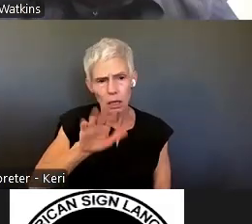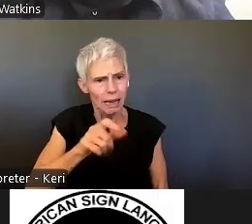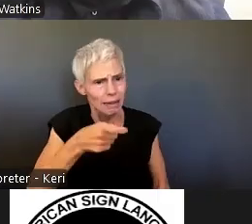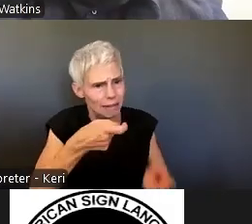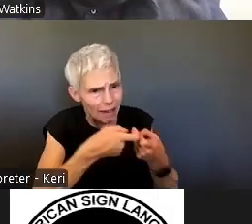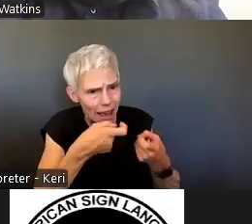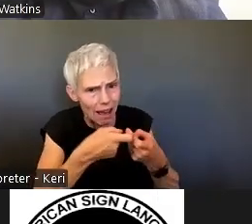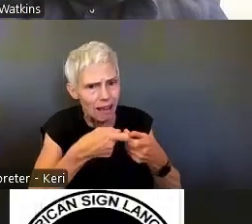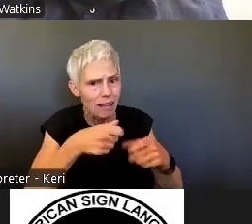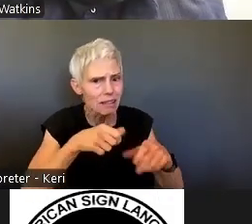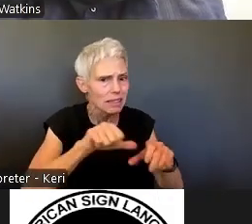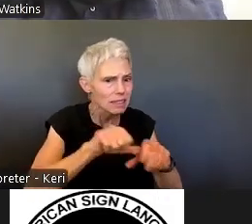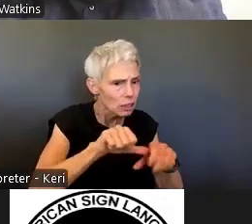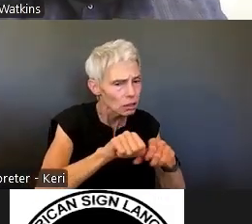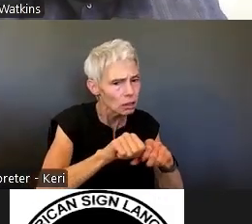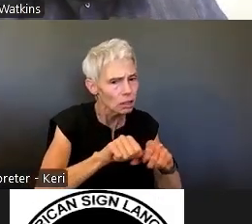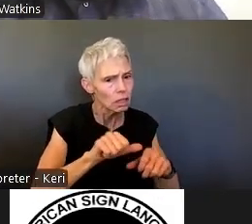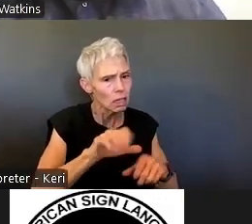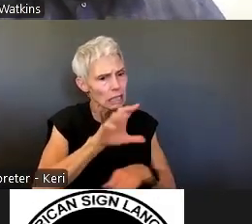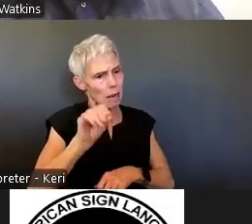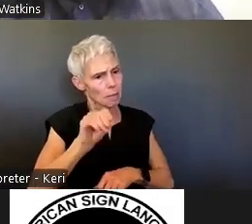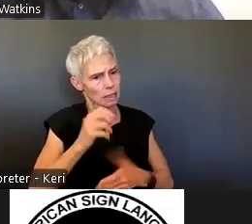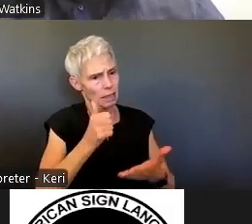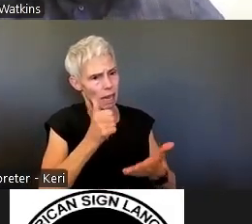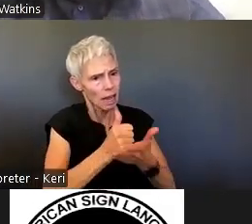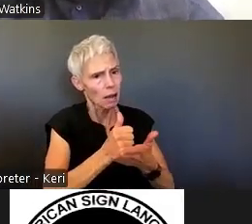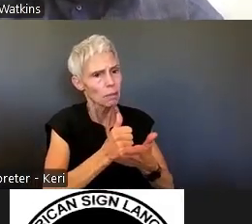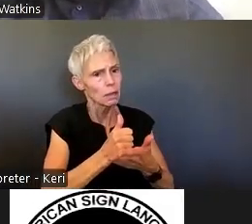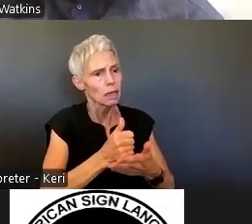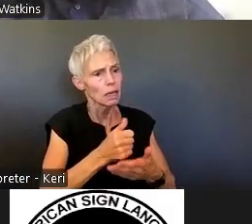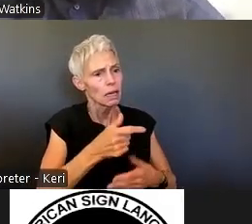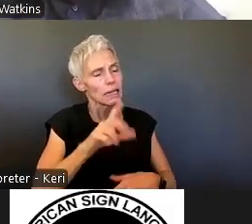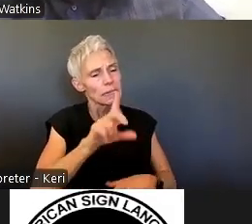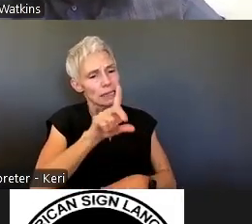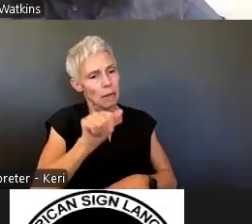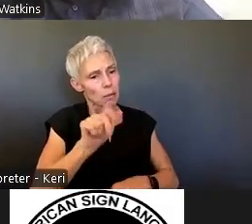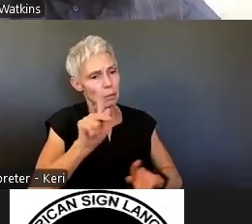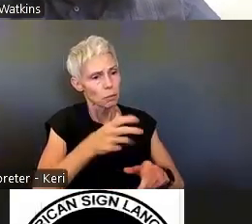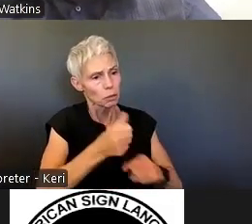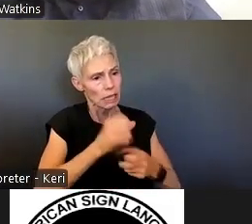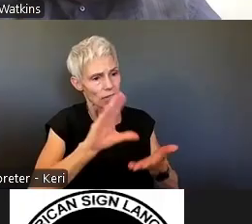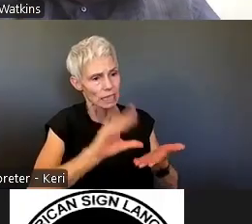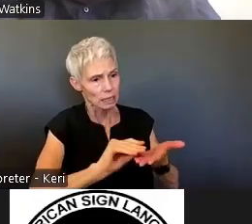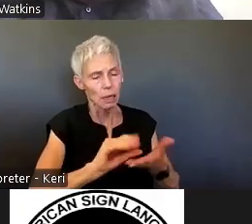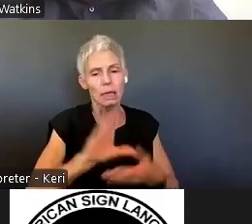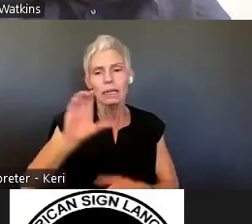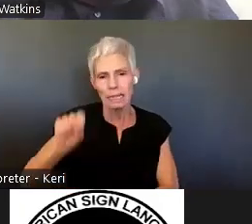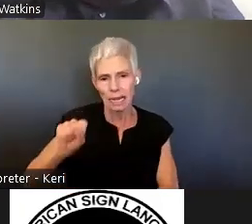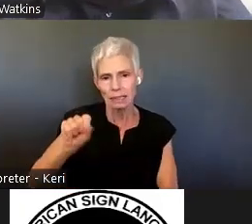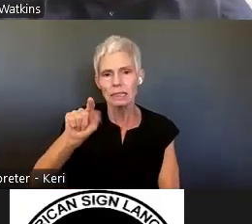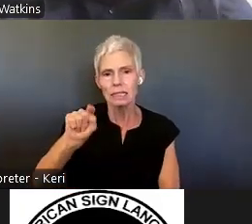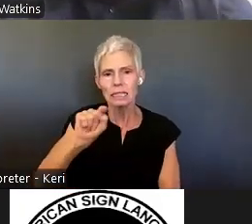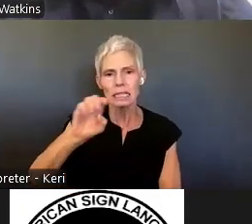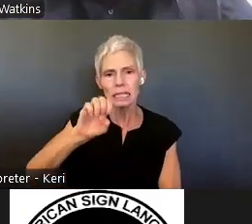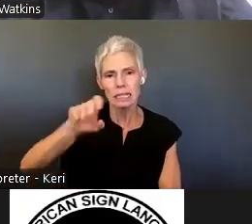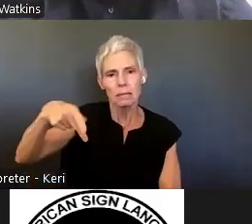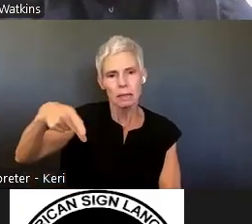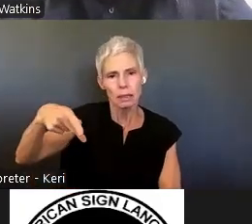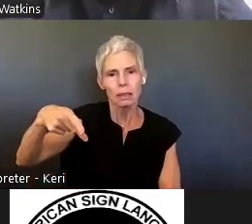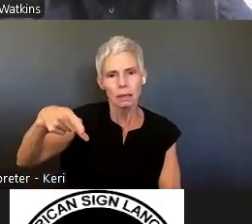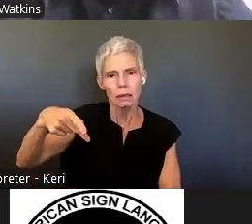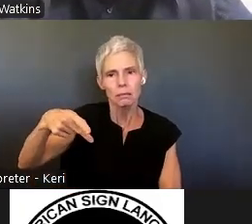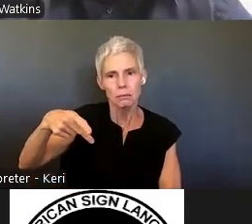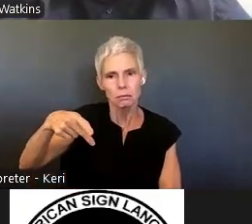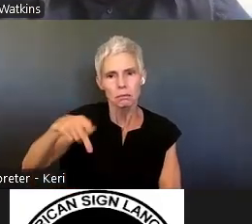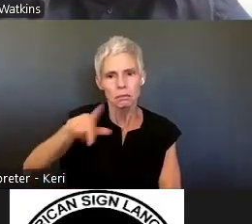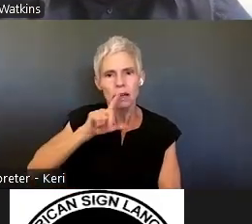with discounts for the disabled? Yes, ma'am. Well, TEP does have, I don't